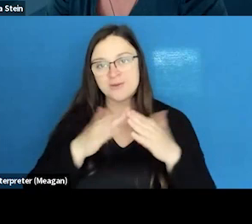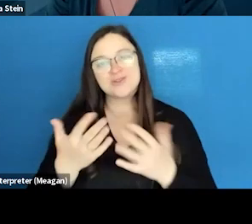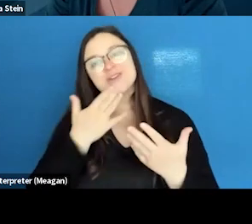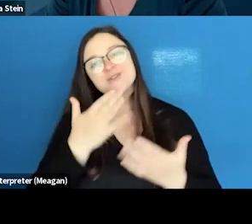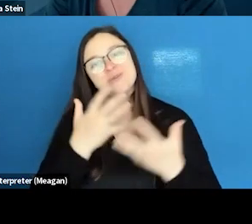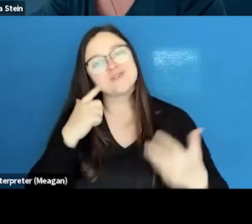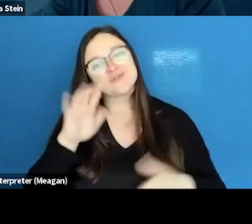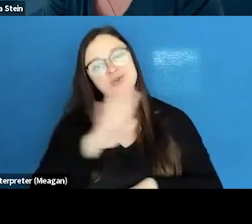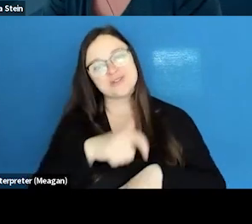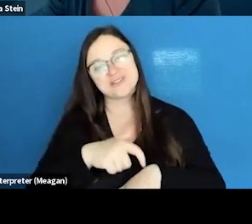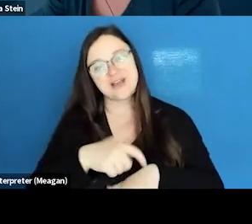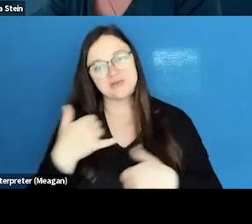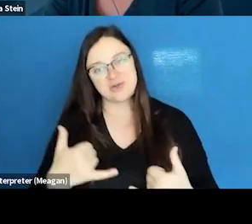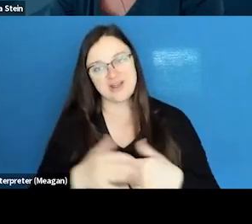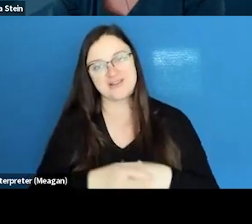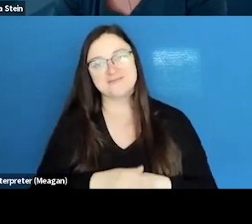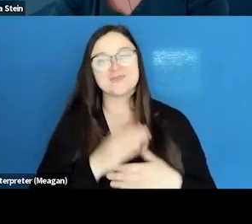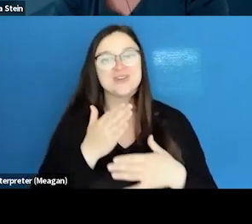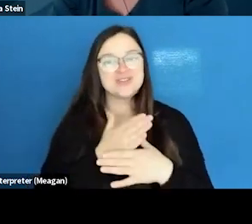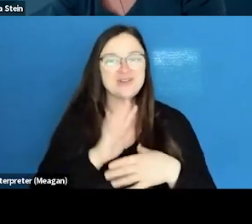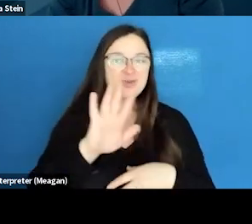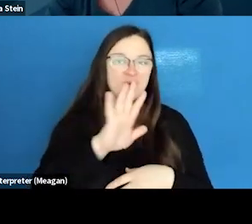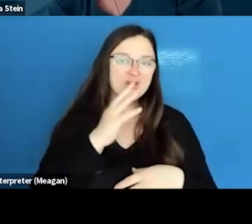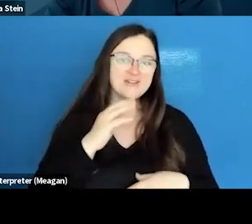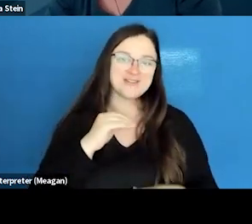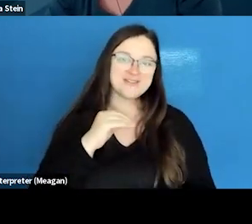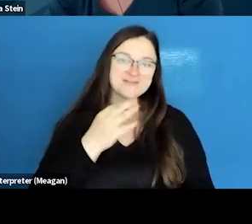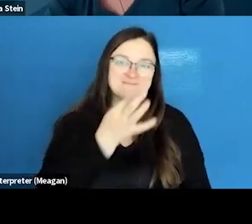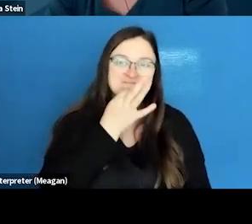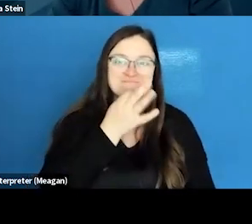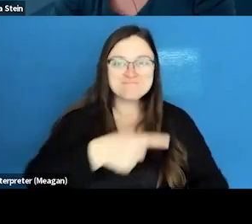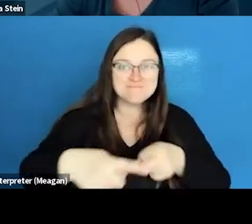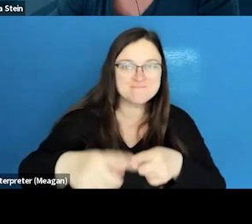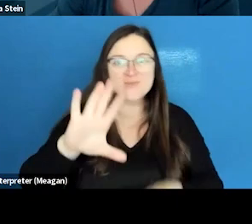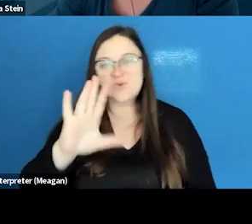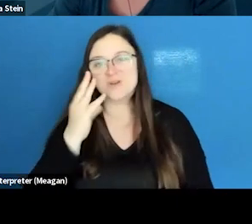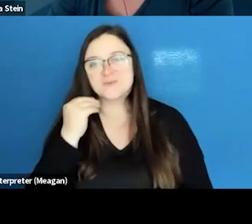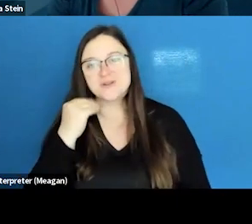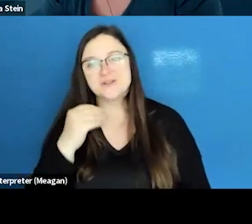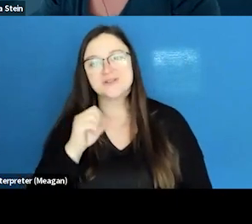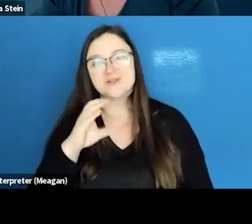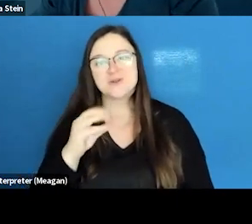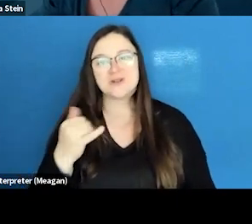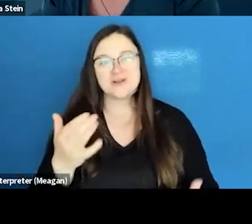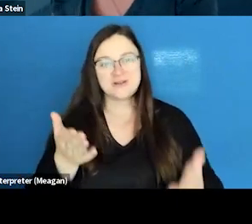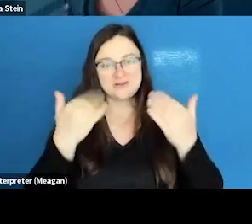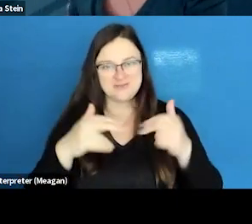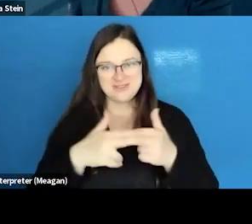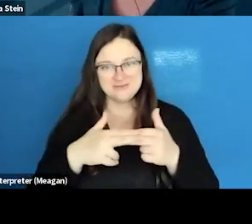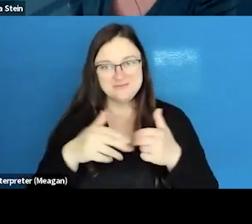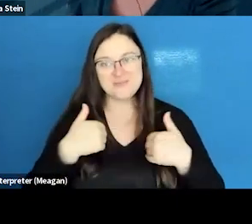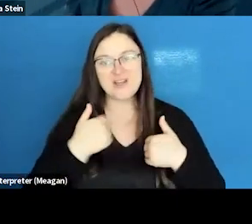your time today, sharing your expertise and your experiences. So we're going to move to the next slide. We've got a couple